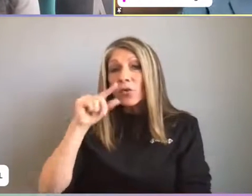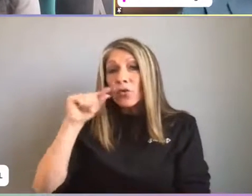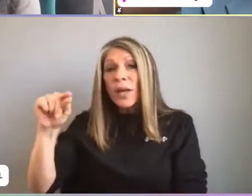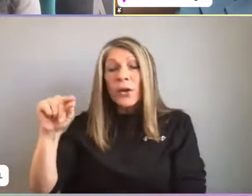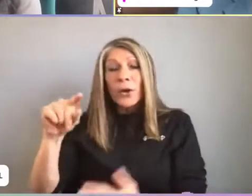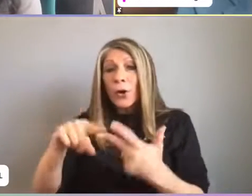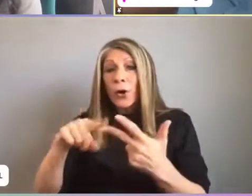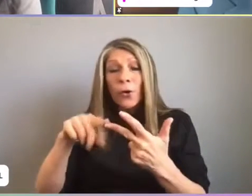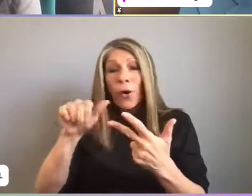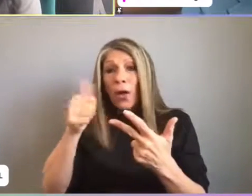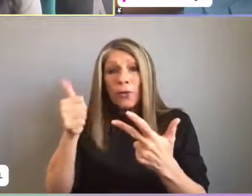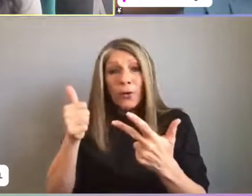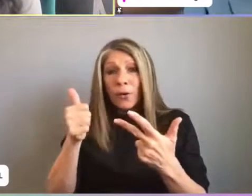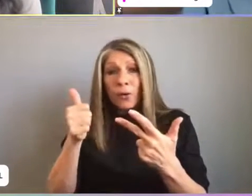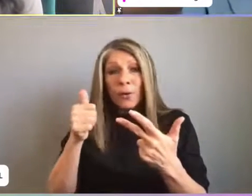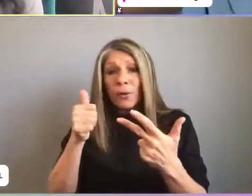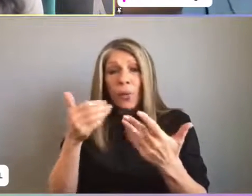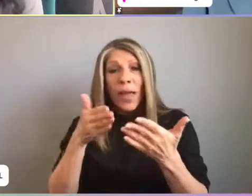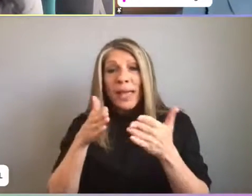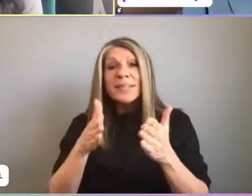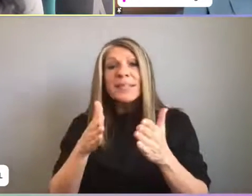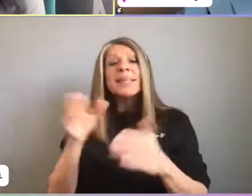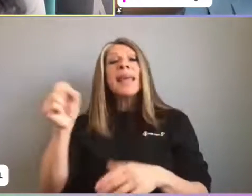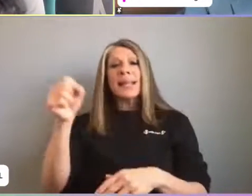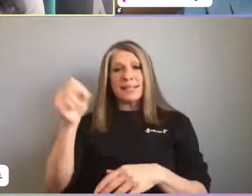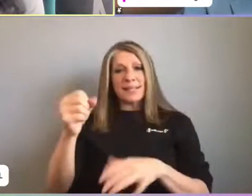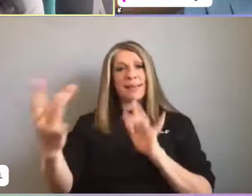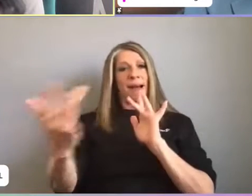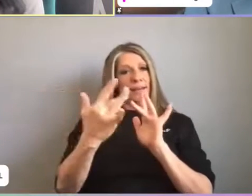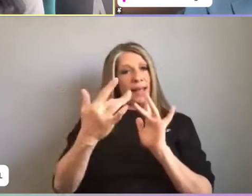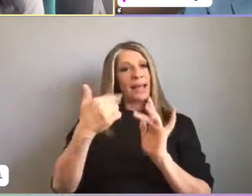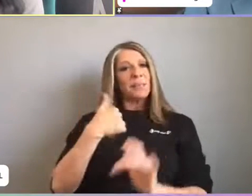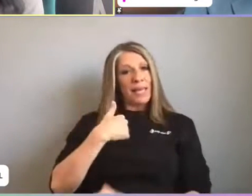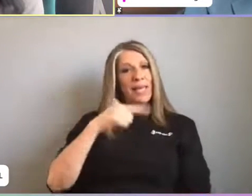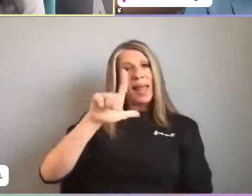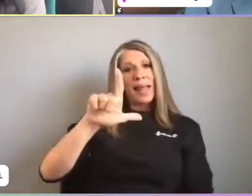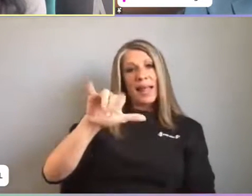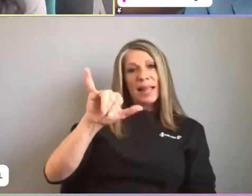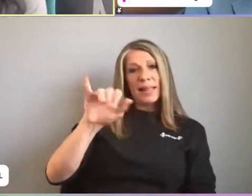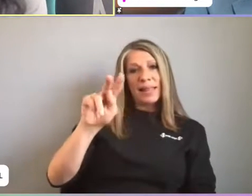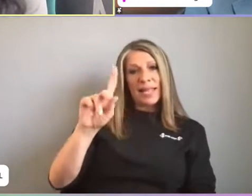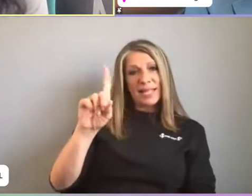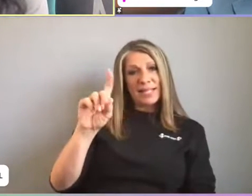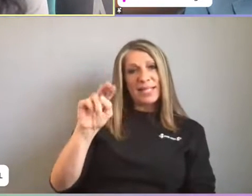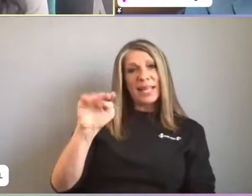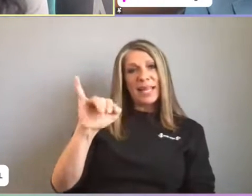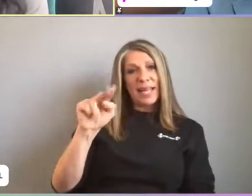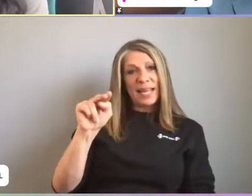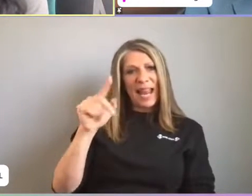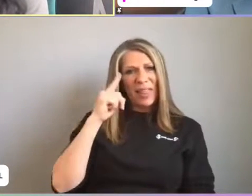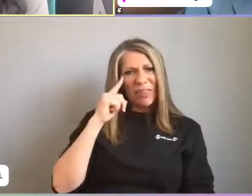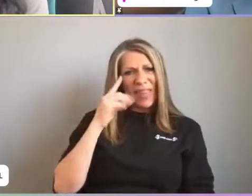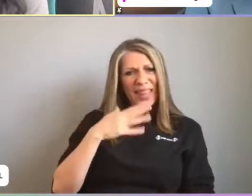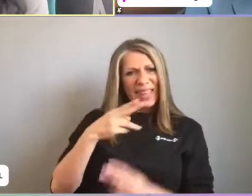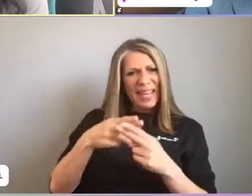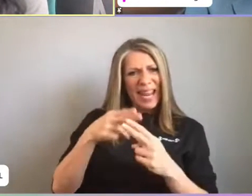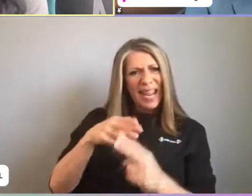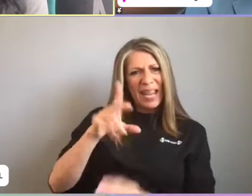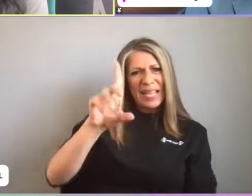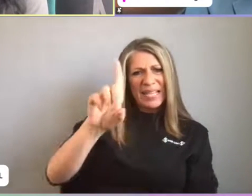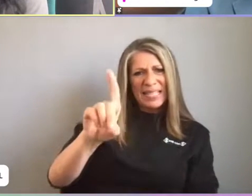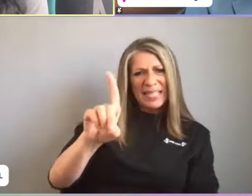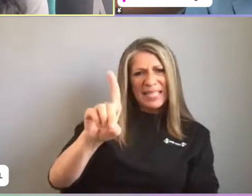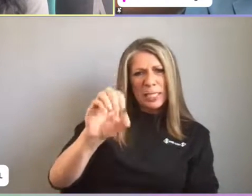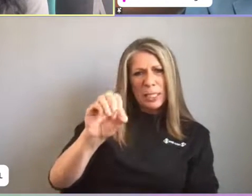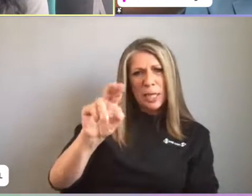those kinds of channels? Yes, absolutely. Reach out to me on LinkedIn. I think I'm Donna Bungard. I don't think I'm D